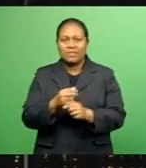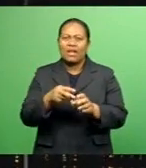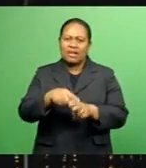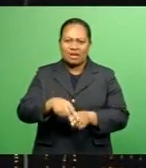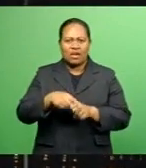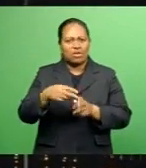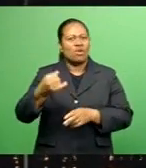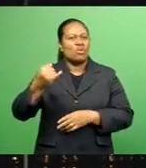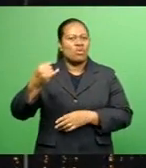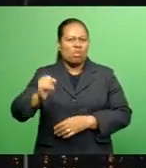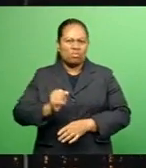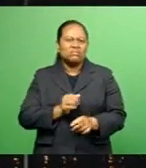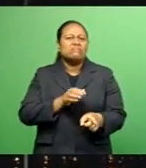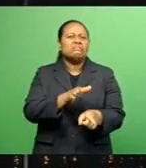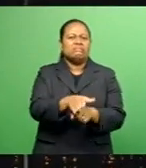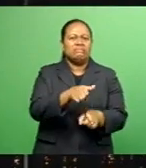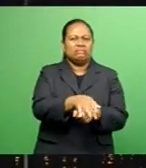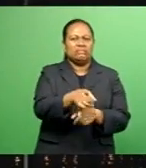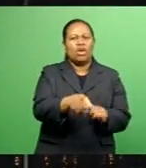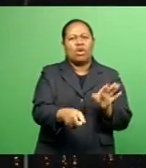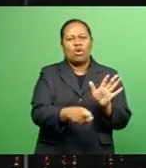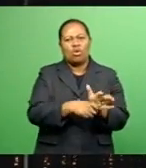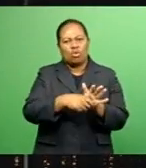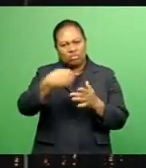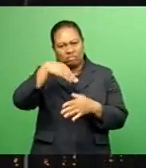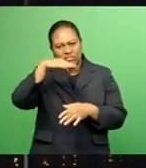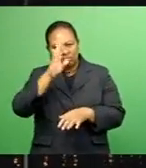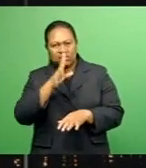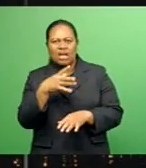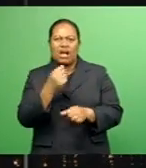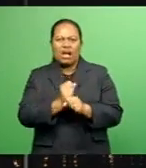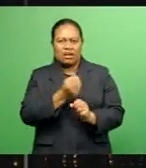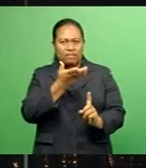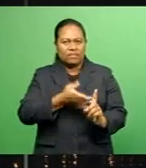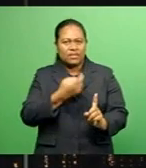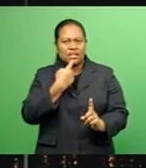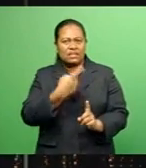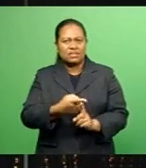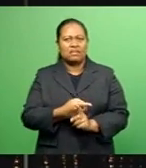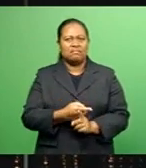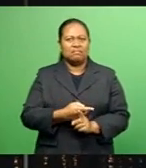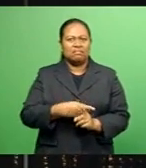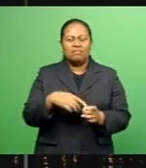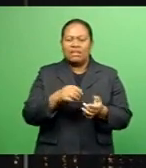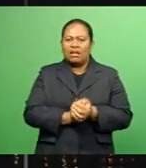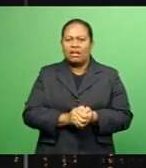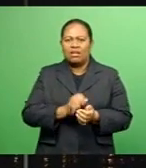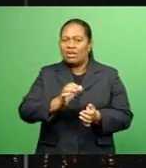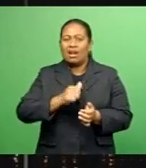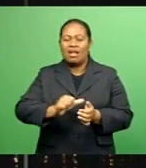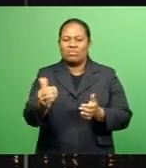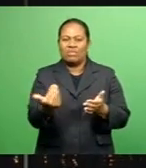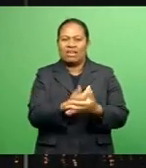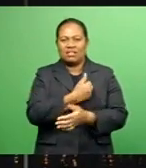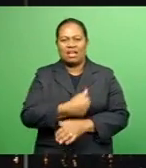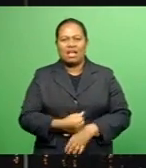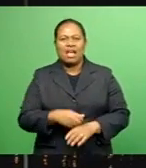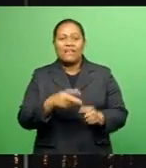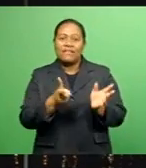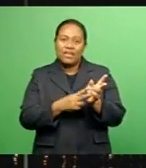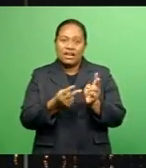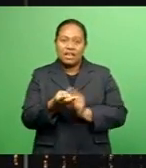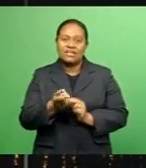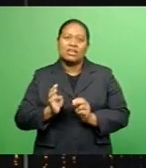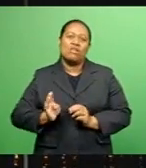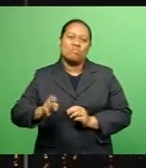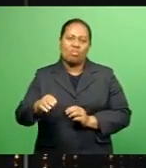Nadronga wrongfully blamed, says Rokotui, Ngavoka defense decision to lock out members, and Vongea villagers ready